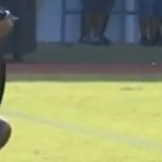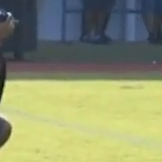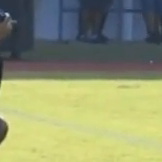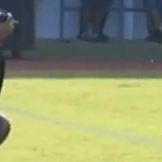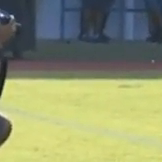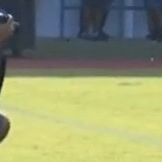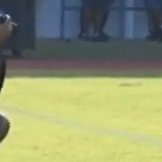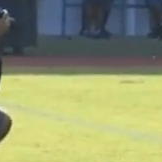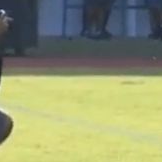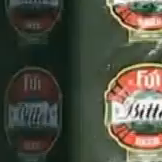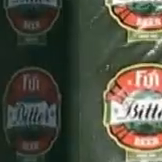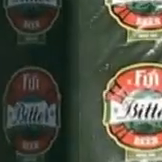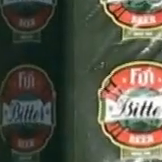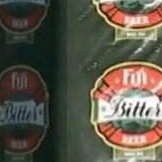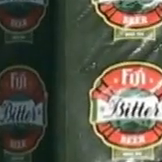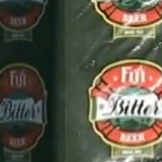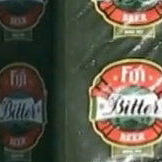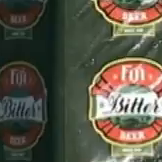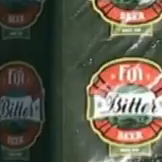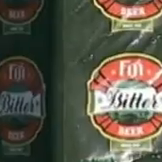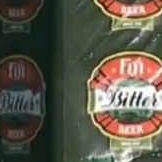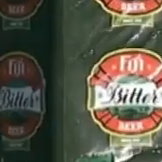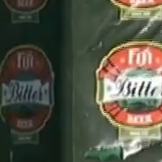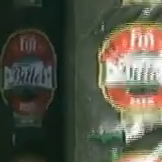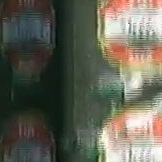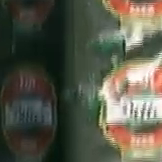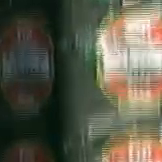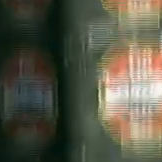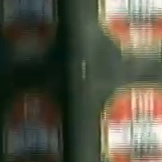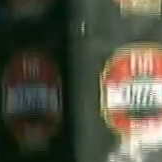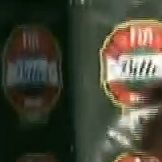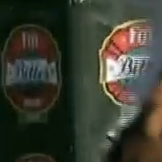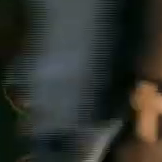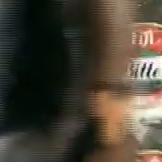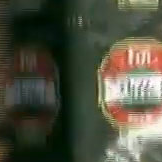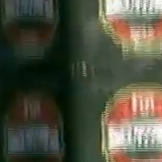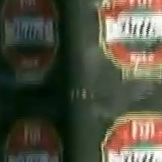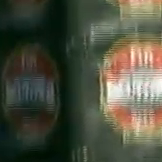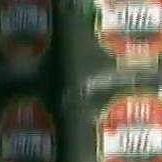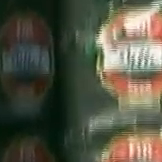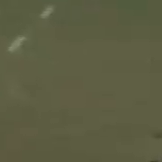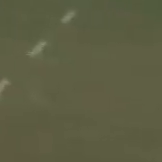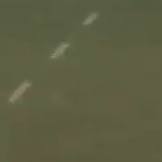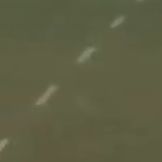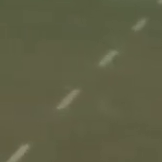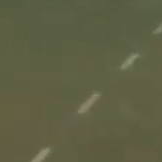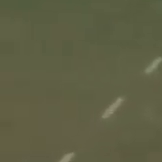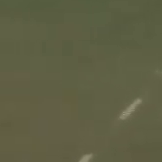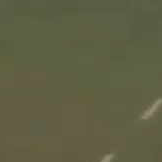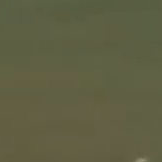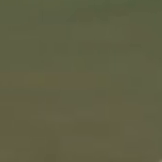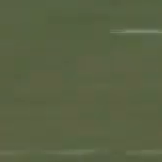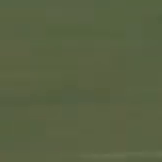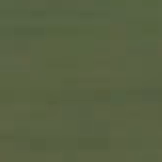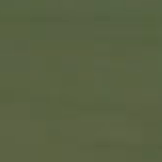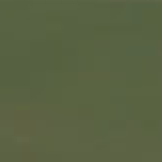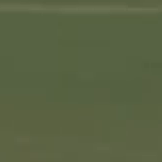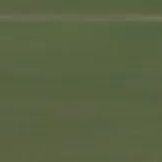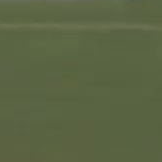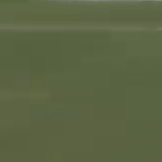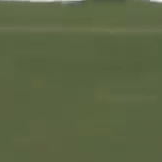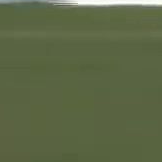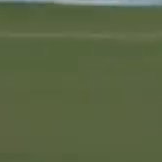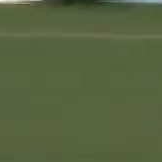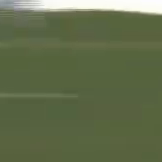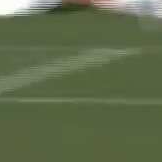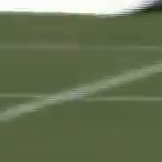He isn't scored yet, but he'll put it down sure. Good start, Police White. Yeah, wisest indeed. Taniela Sandrungu.